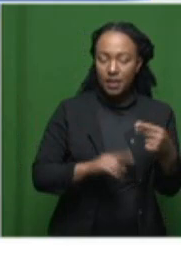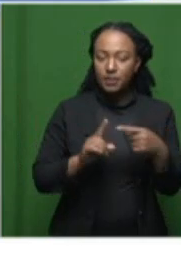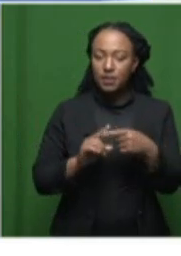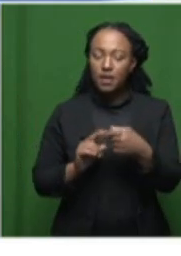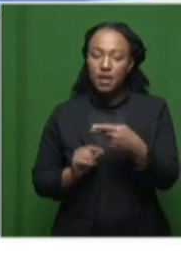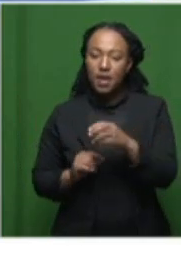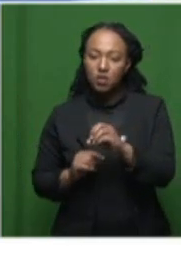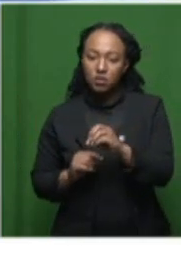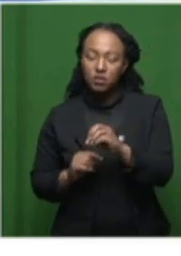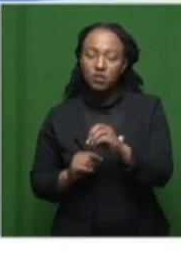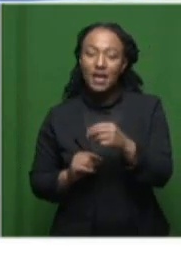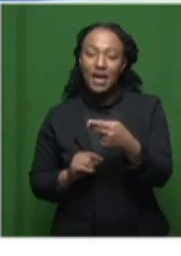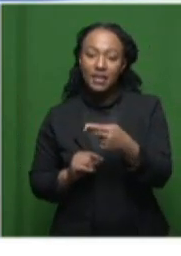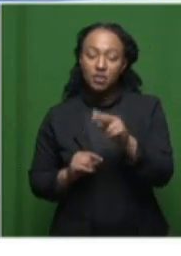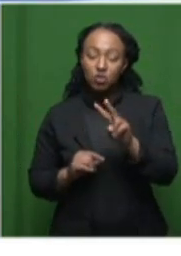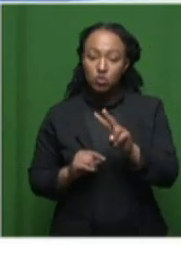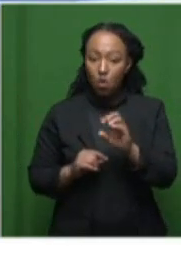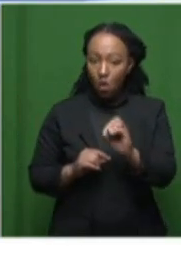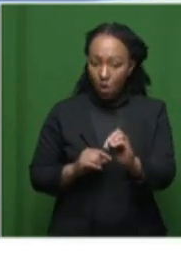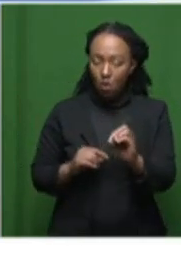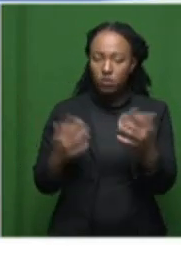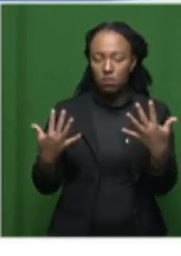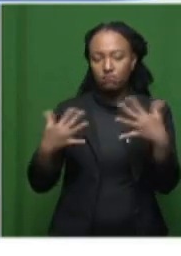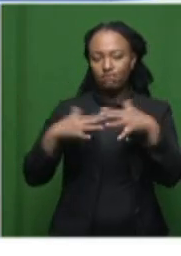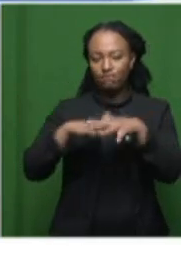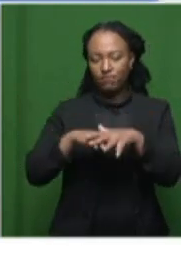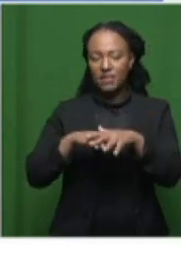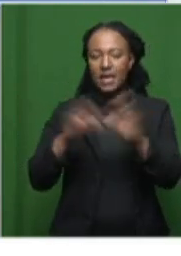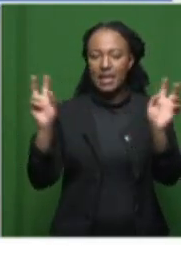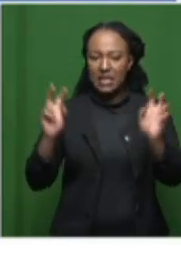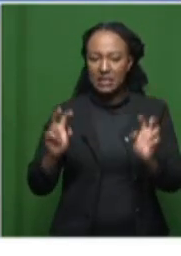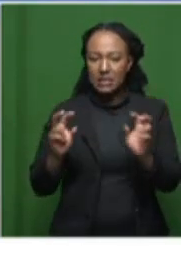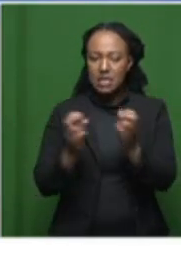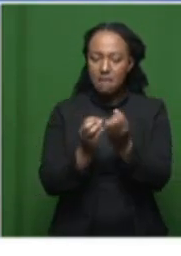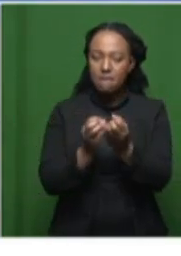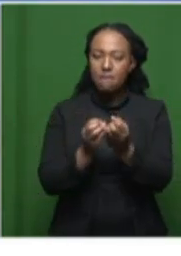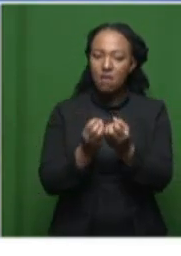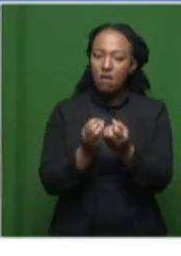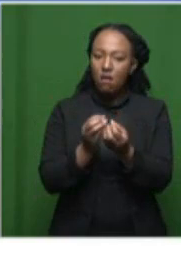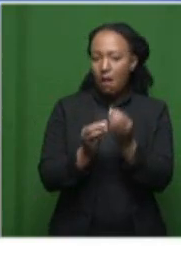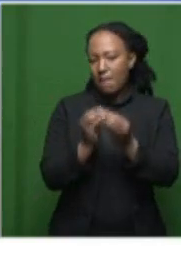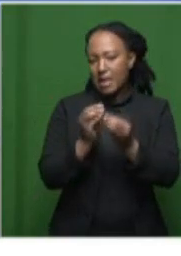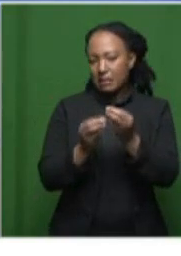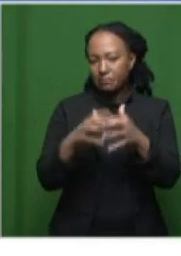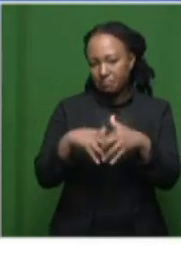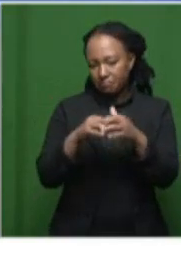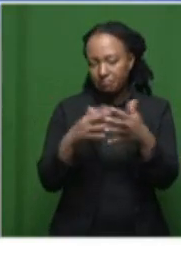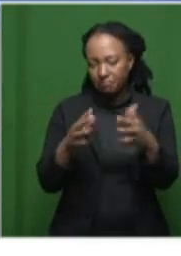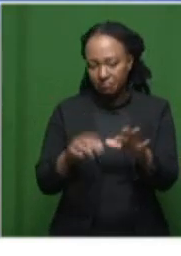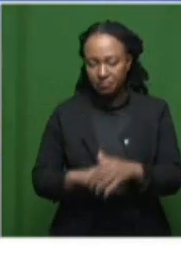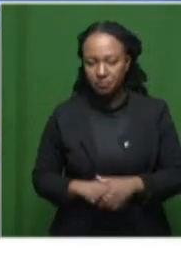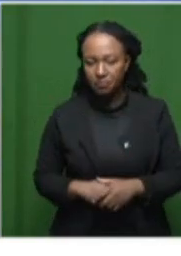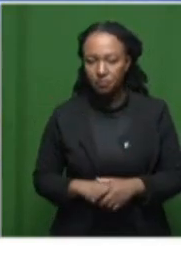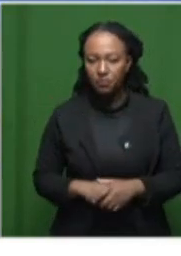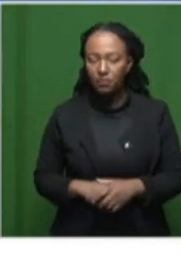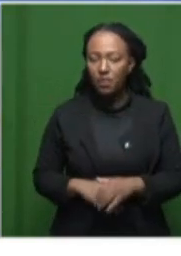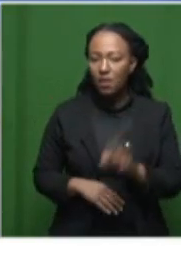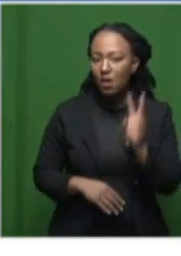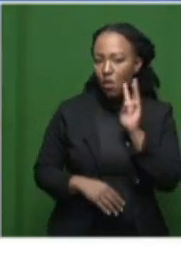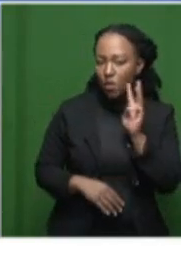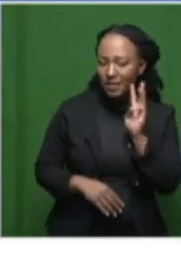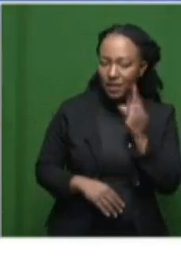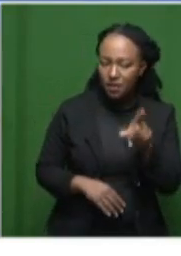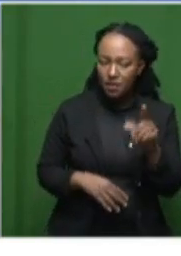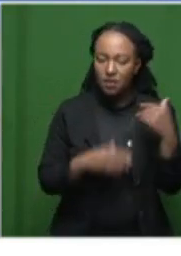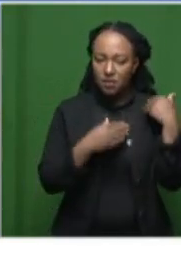water and releasing an electric charge for us. So ultimately we're turning water, which is a safe